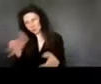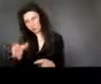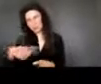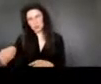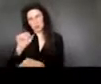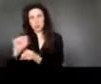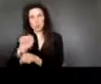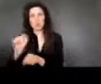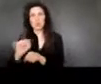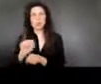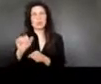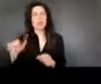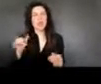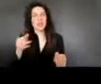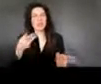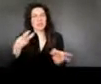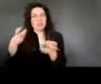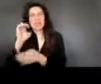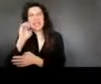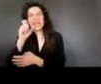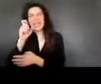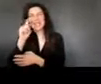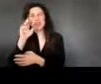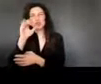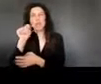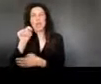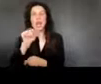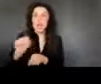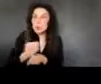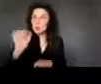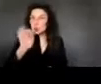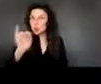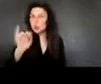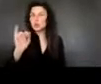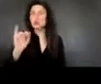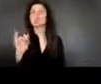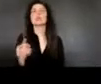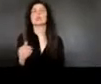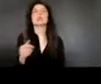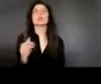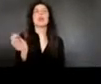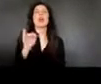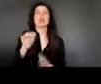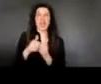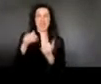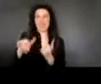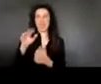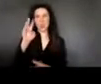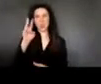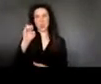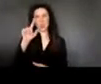that came from these Welsh mining communities, who just a specific conjuncture of things, religious changes and, yeah,